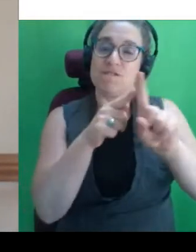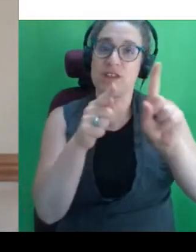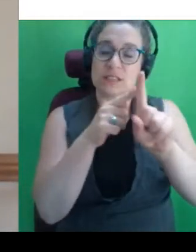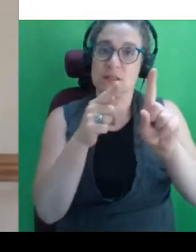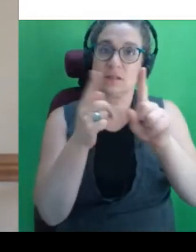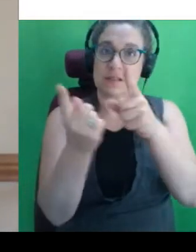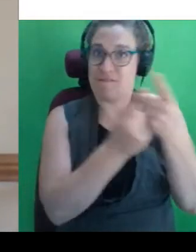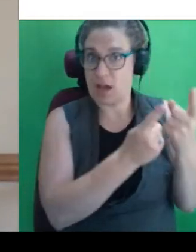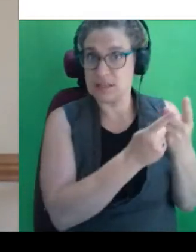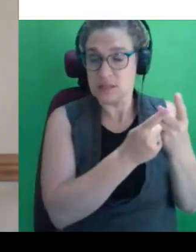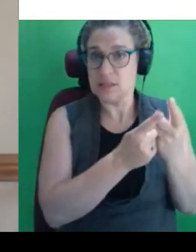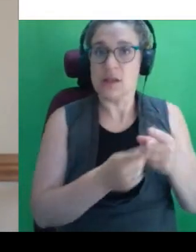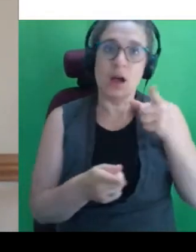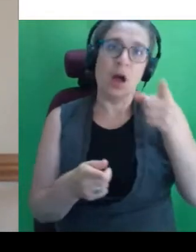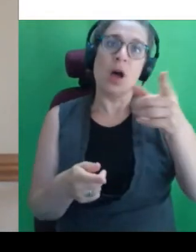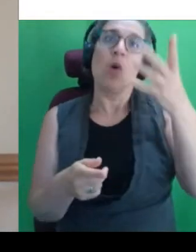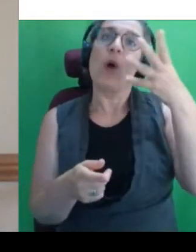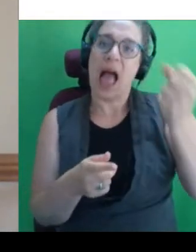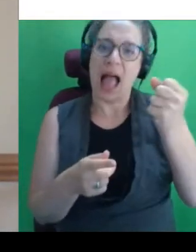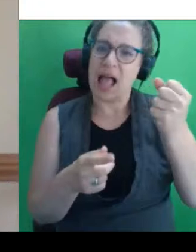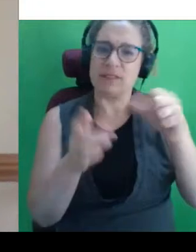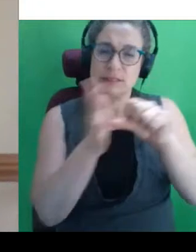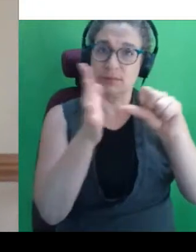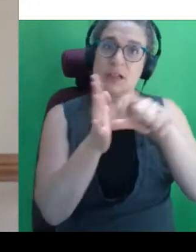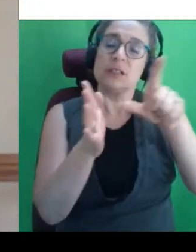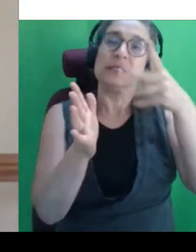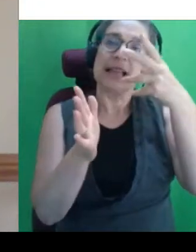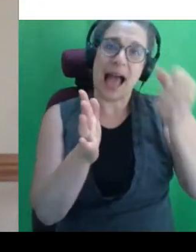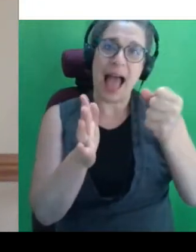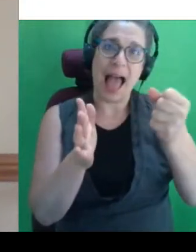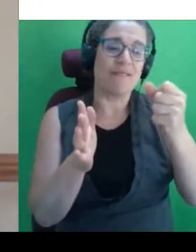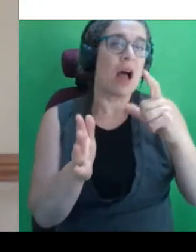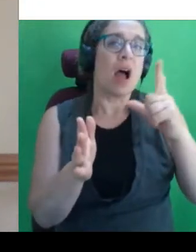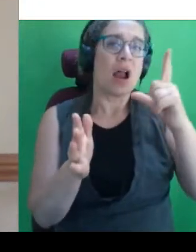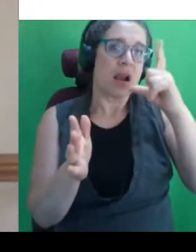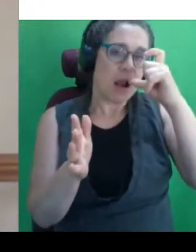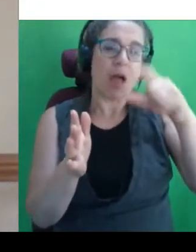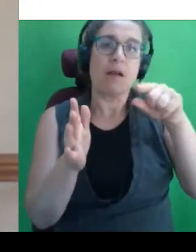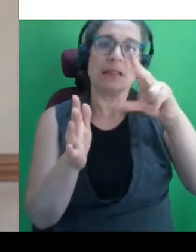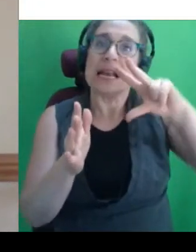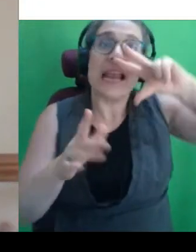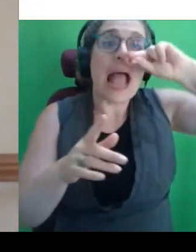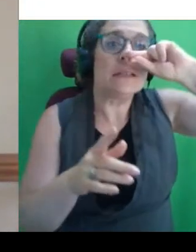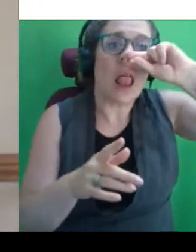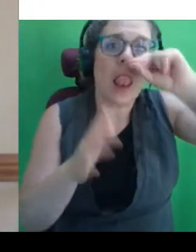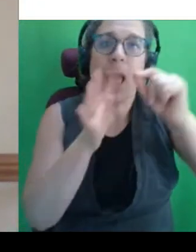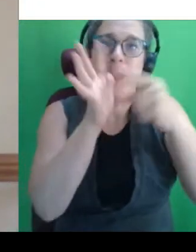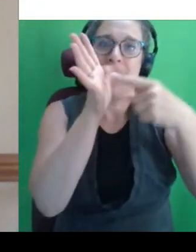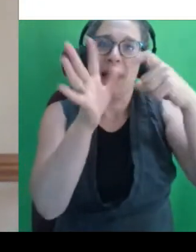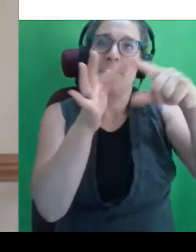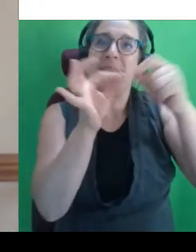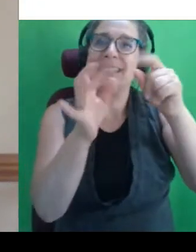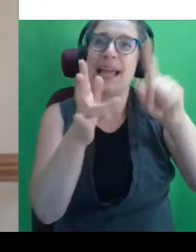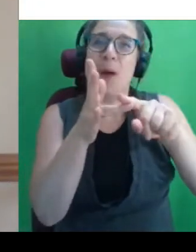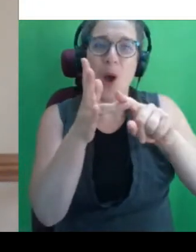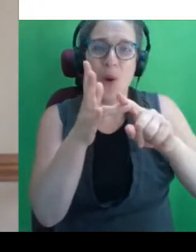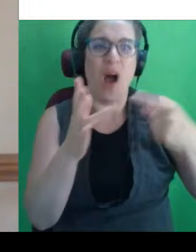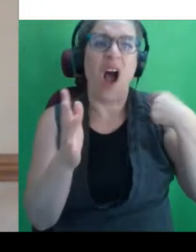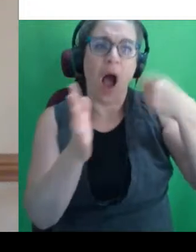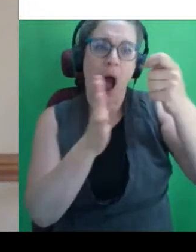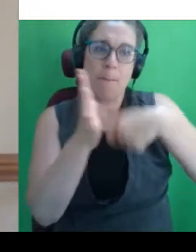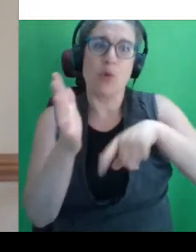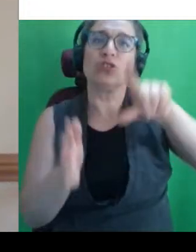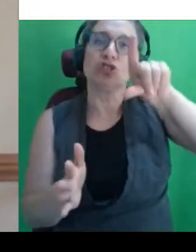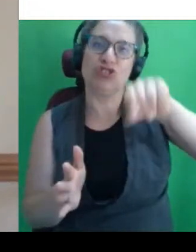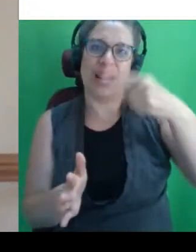a nasal steroid placebo device. So what I've done is just purchased a cheap one over the counter, and that's what I tend